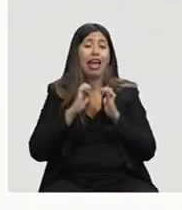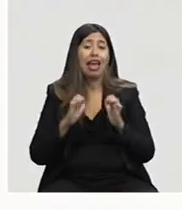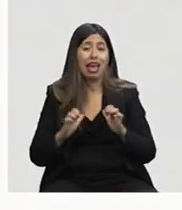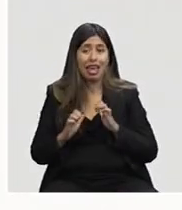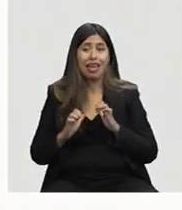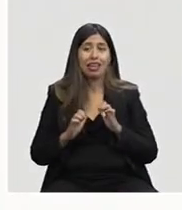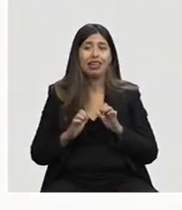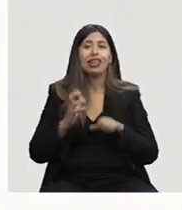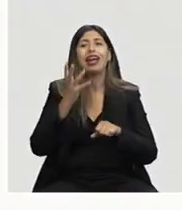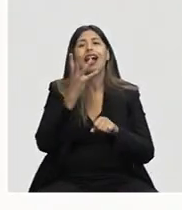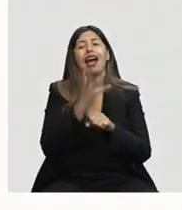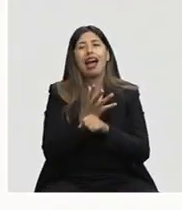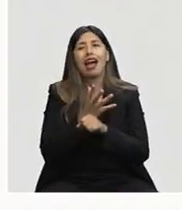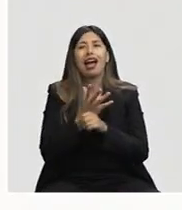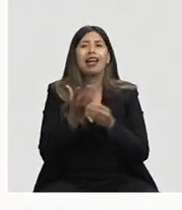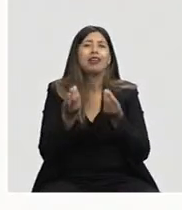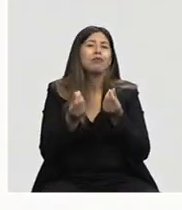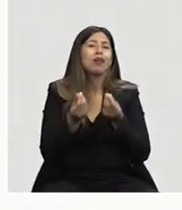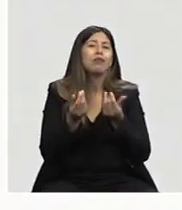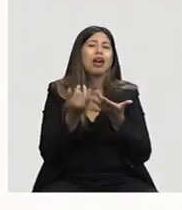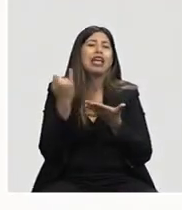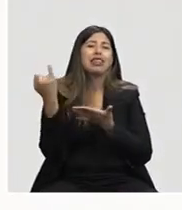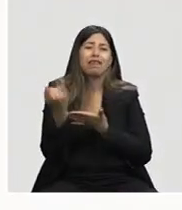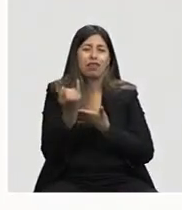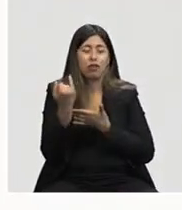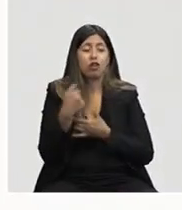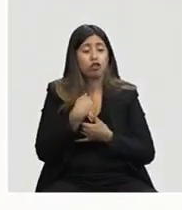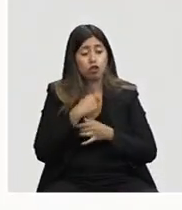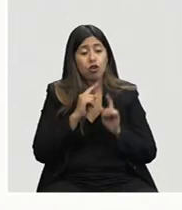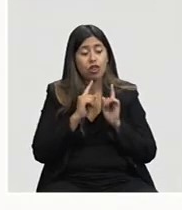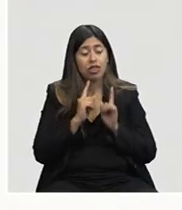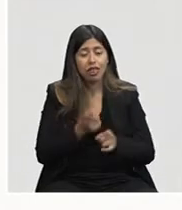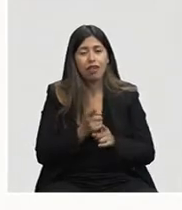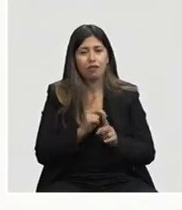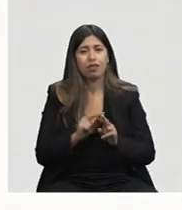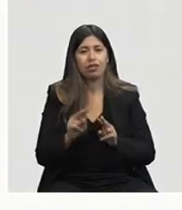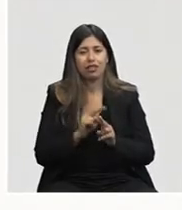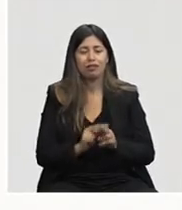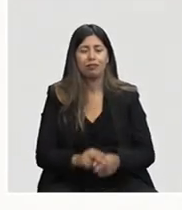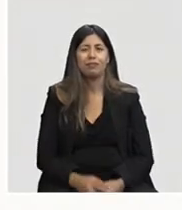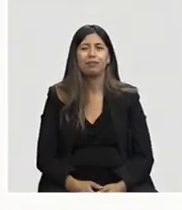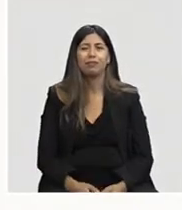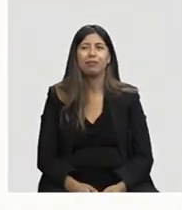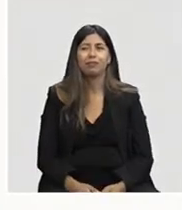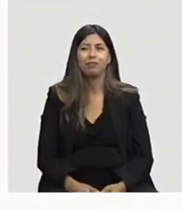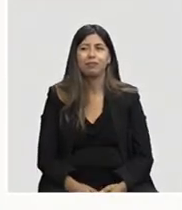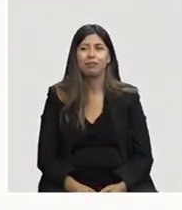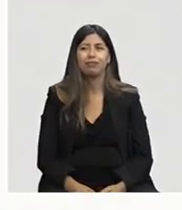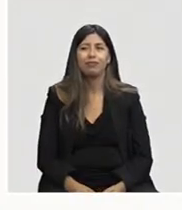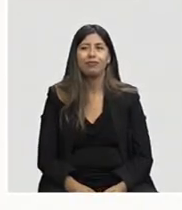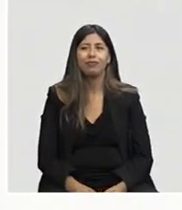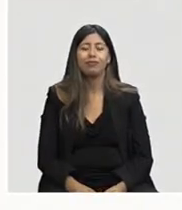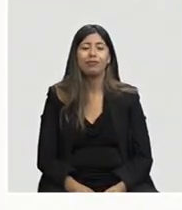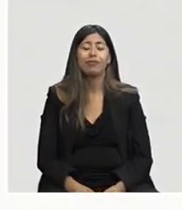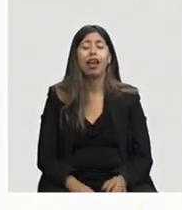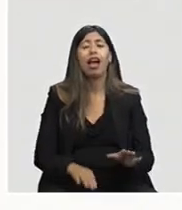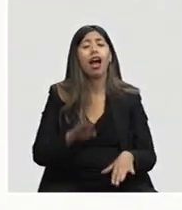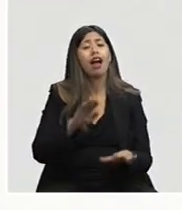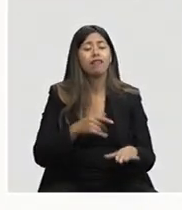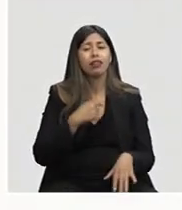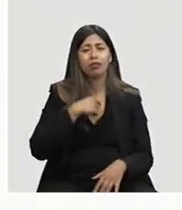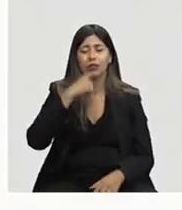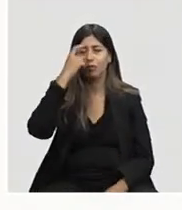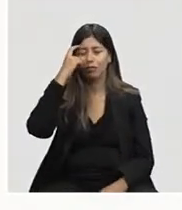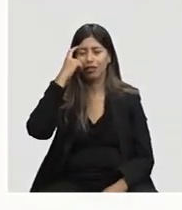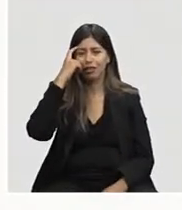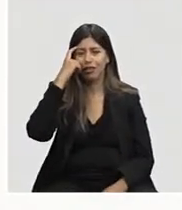do? Occasionally, it's considered from the perspective of a group or nation, or even more recently, from the global